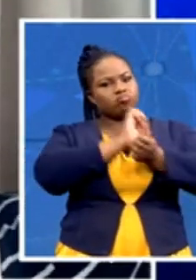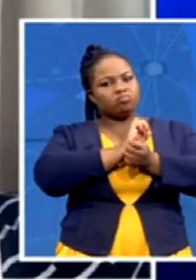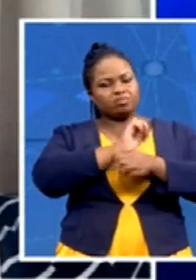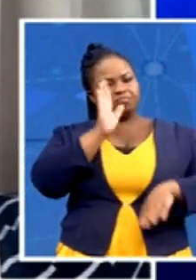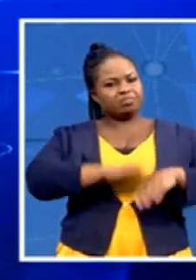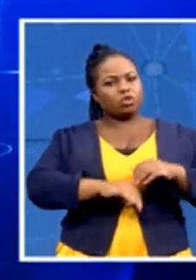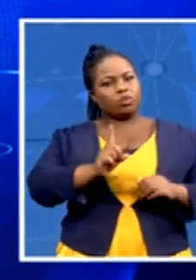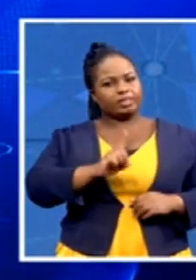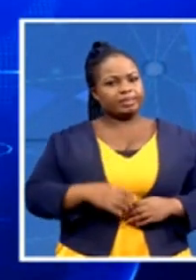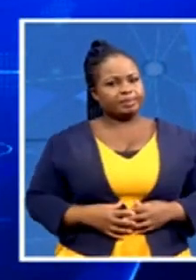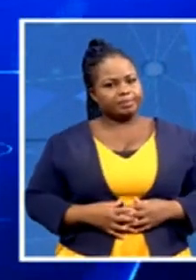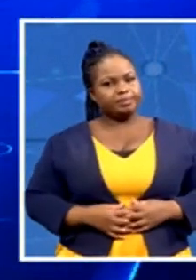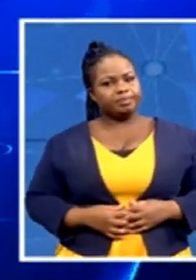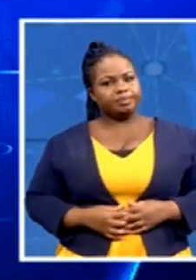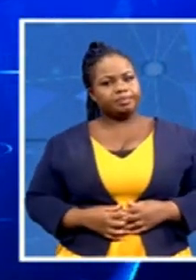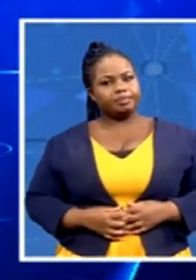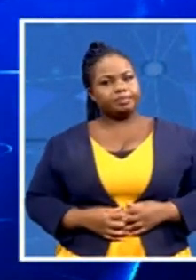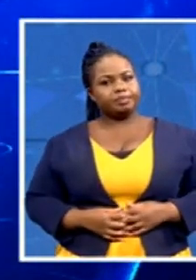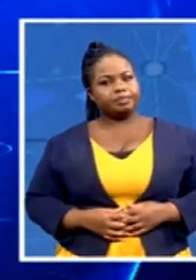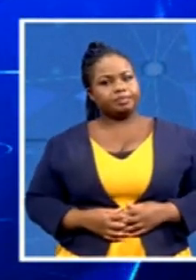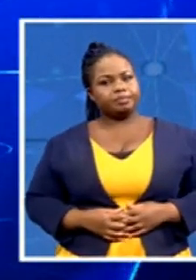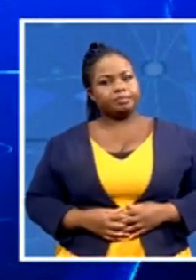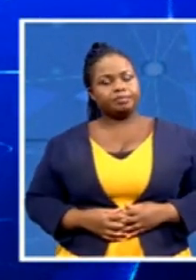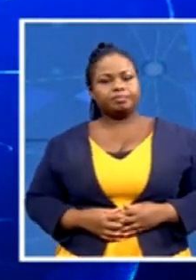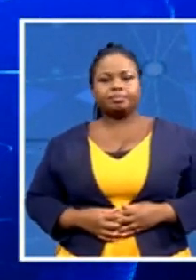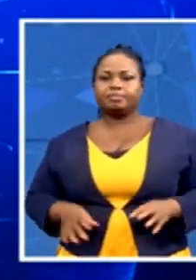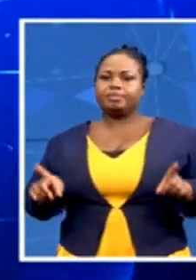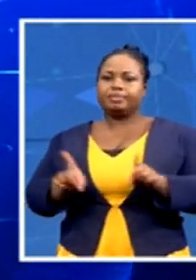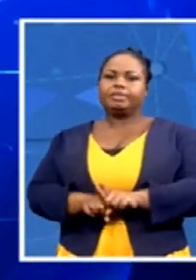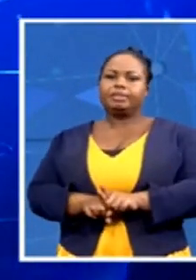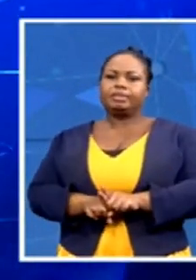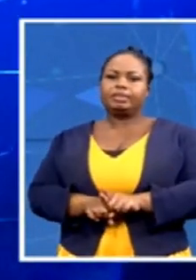It's going to be the same. They are all accused of murder,